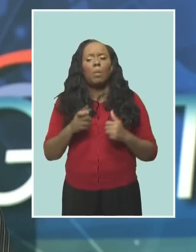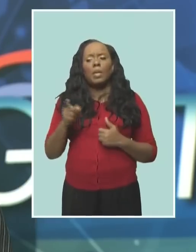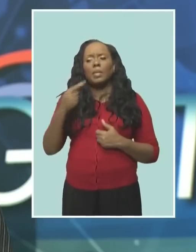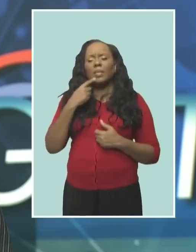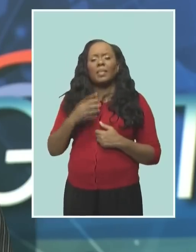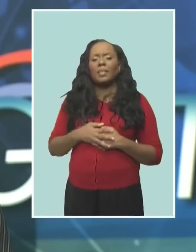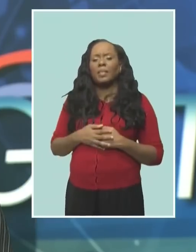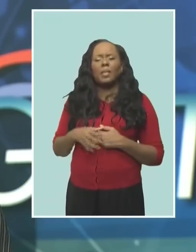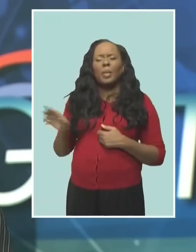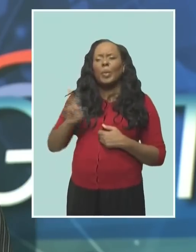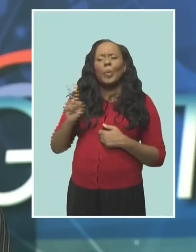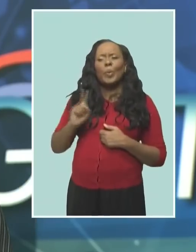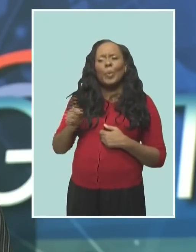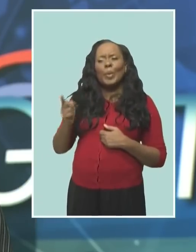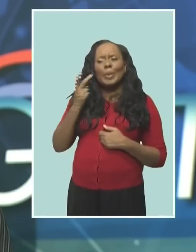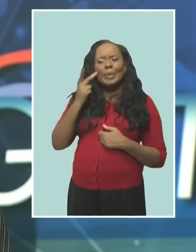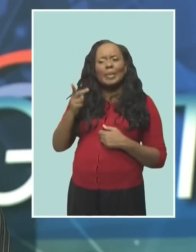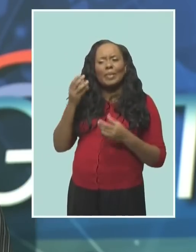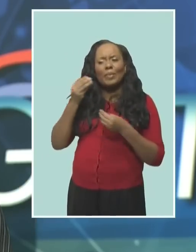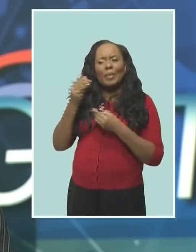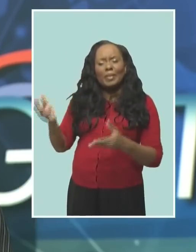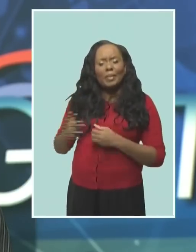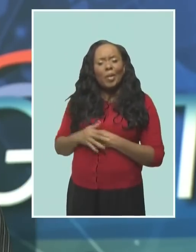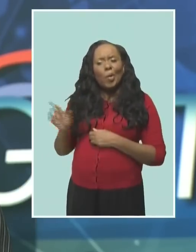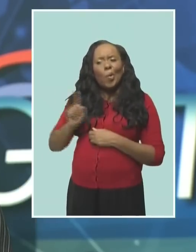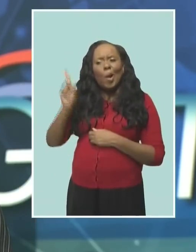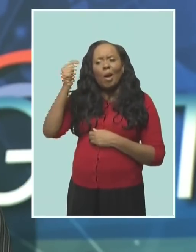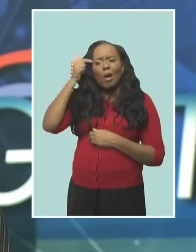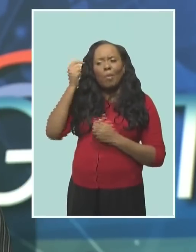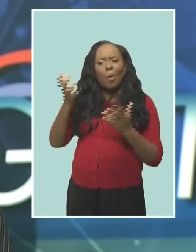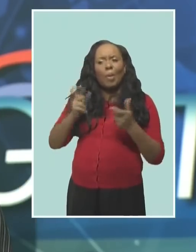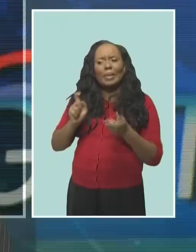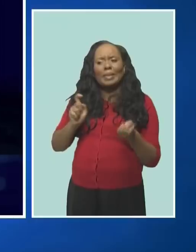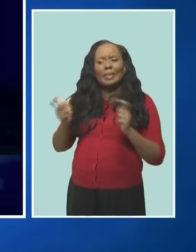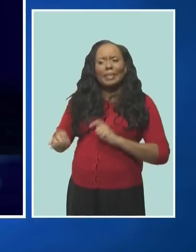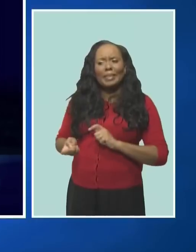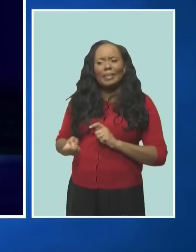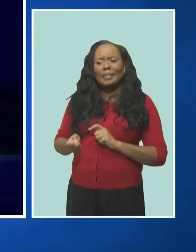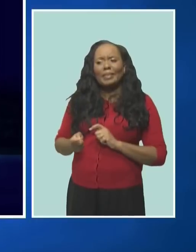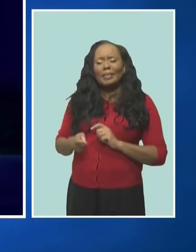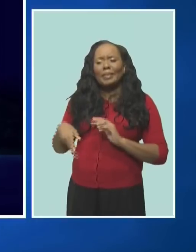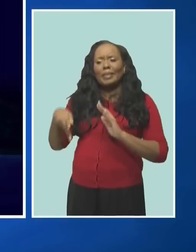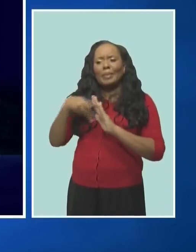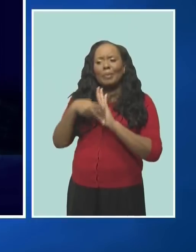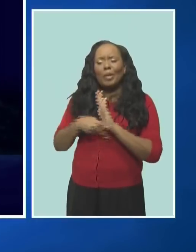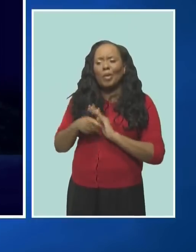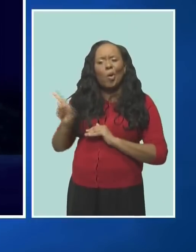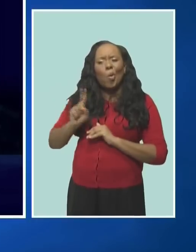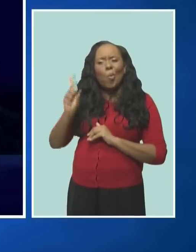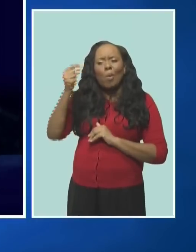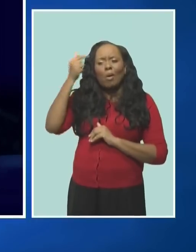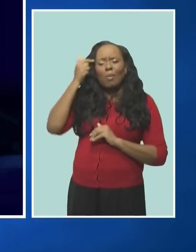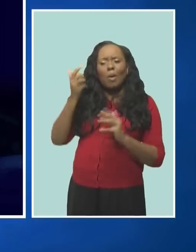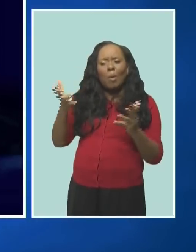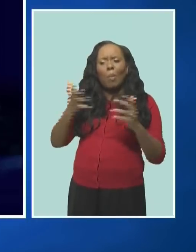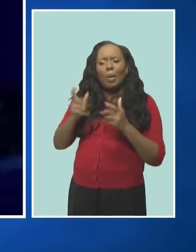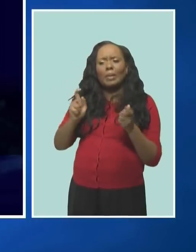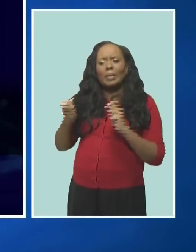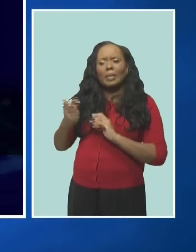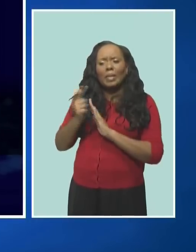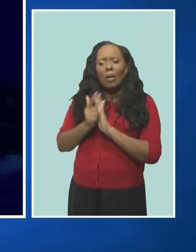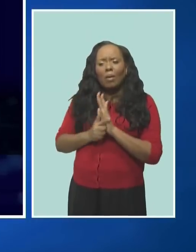was conveyed that government wants to amend the act. I challenge him to indicate where it was